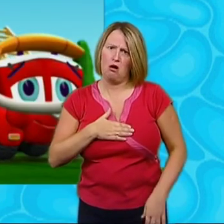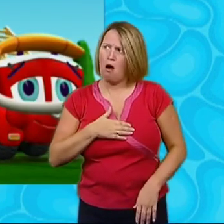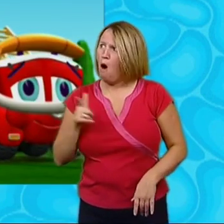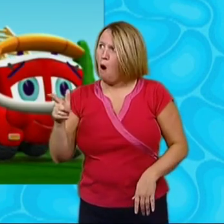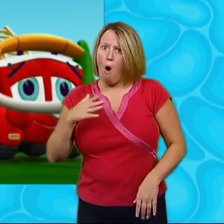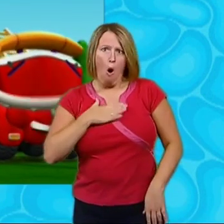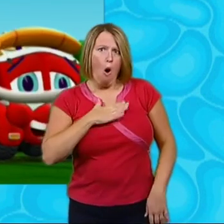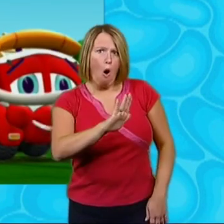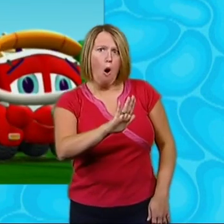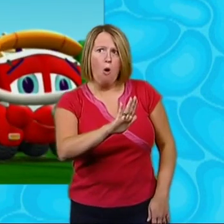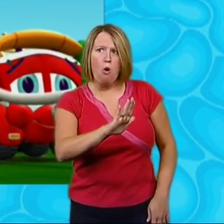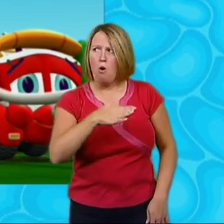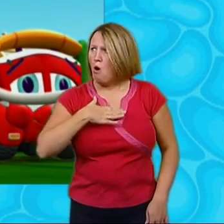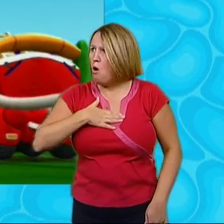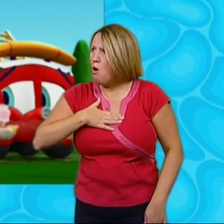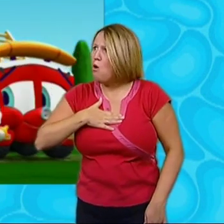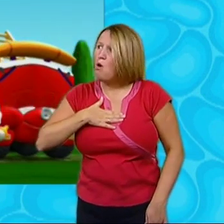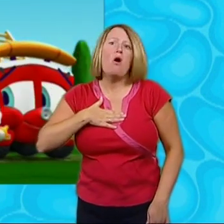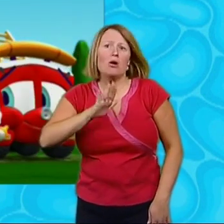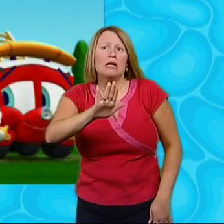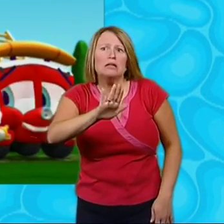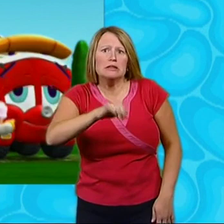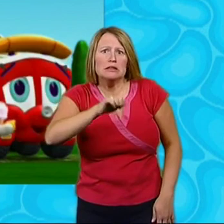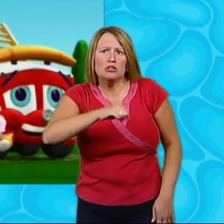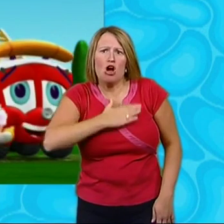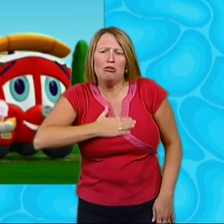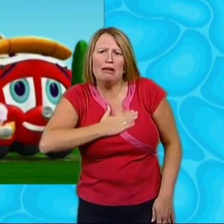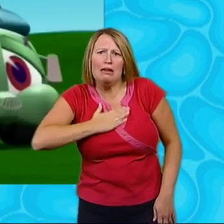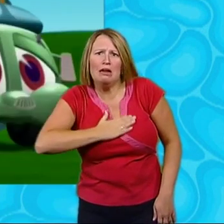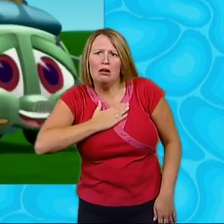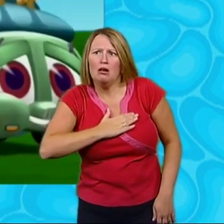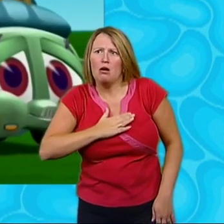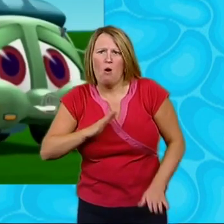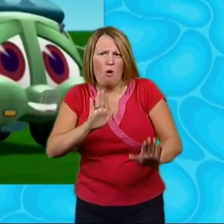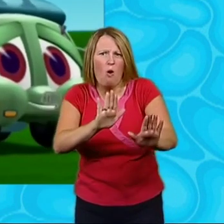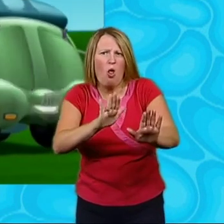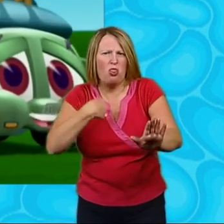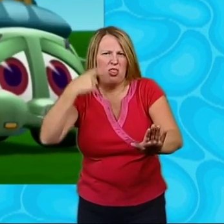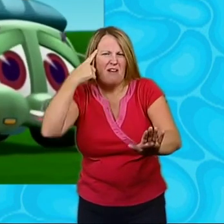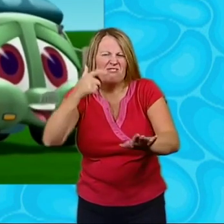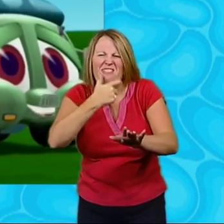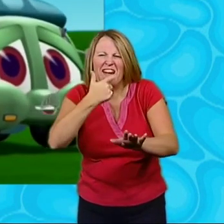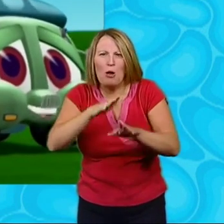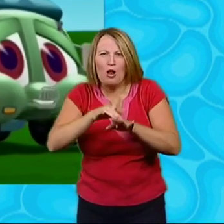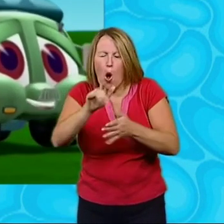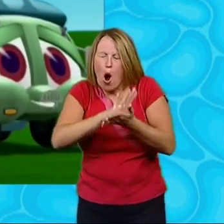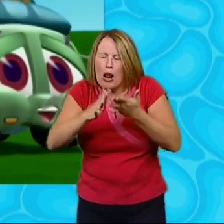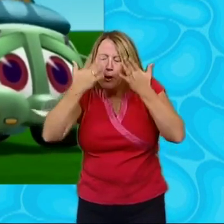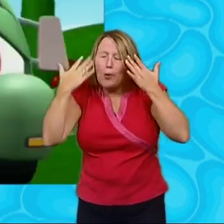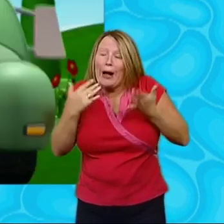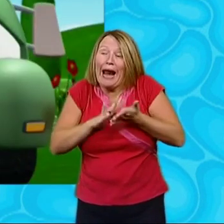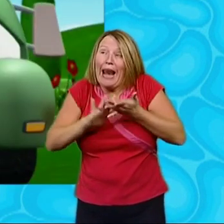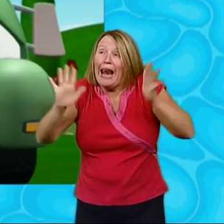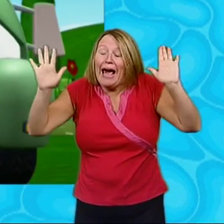does? Oh, I'm sorry, Jessie. I just thought it was funny because you're always so,